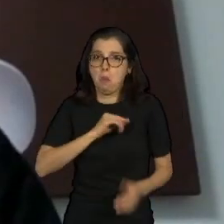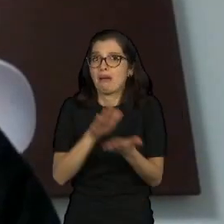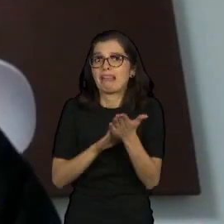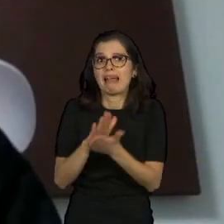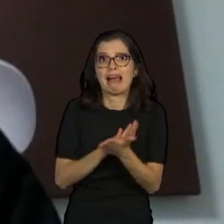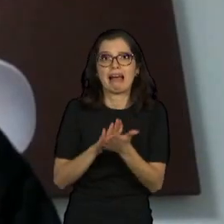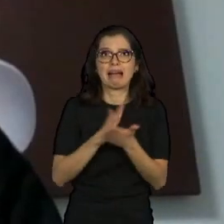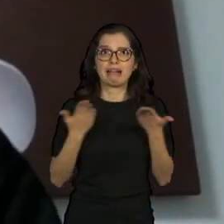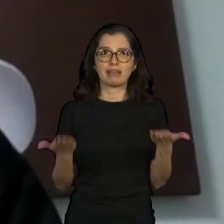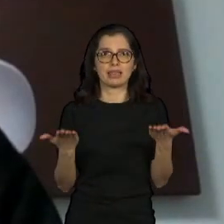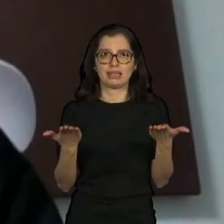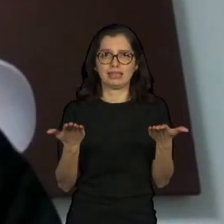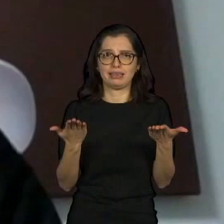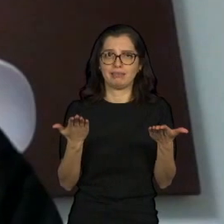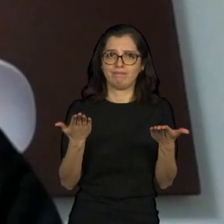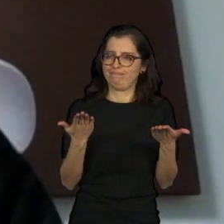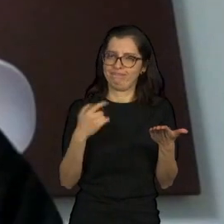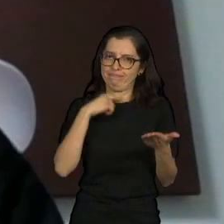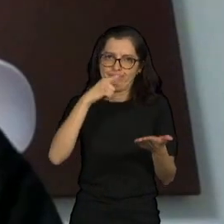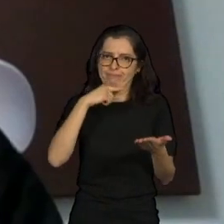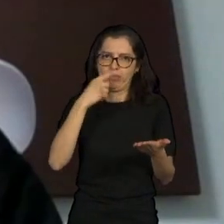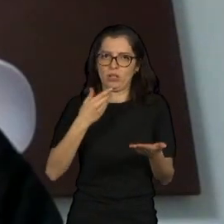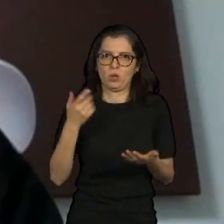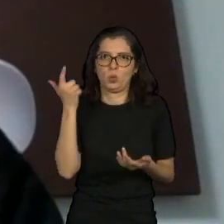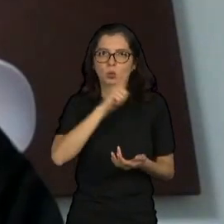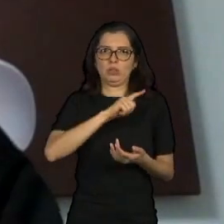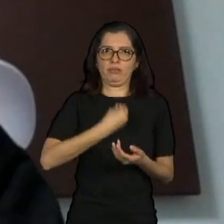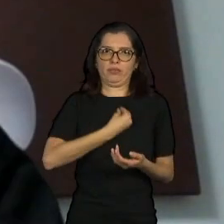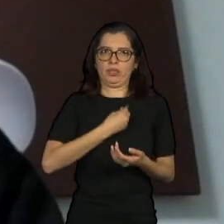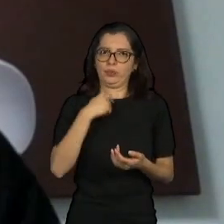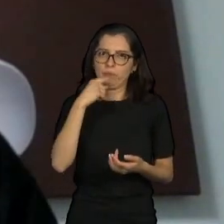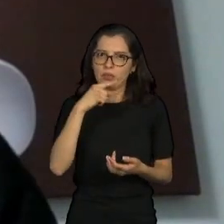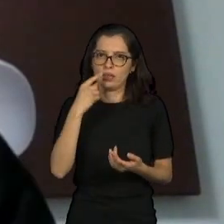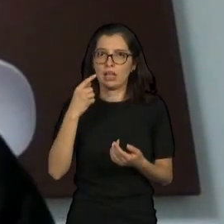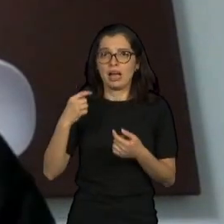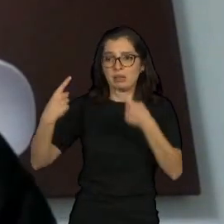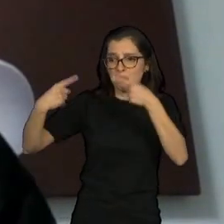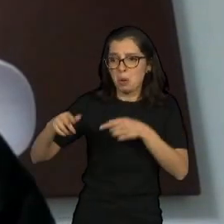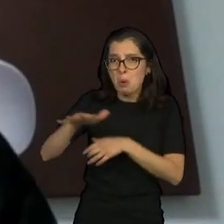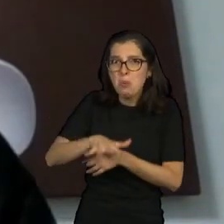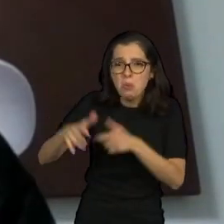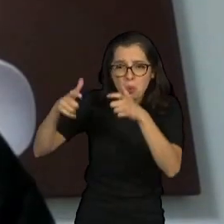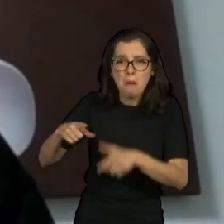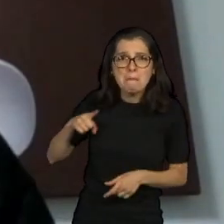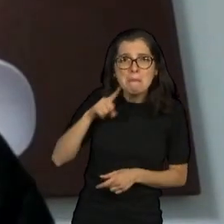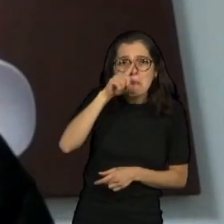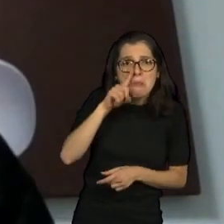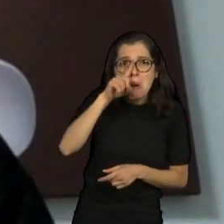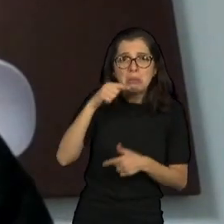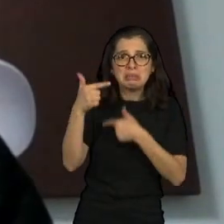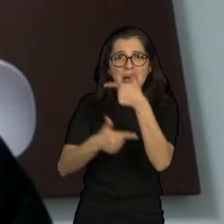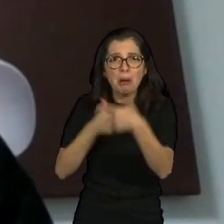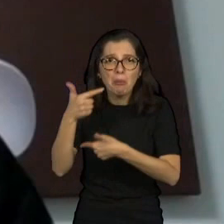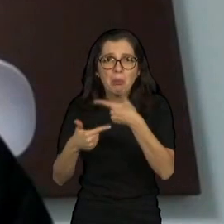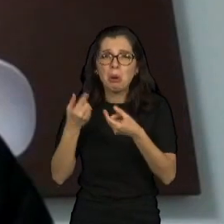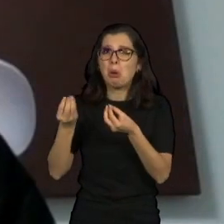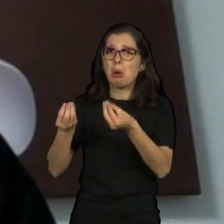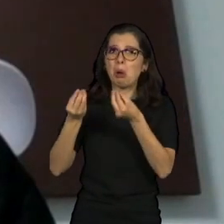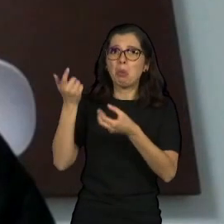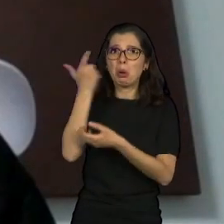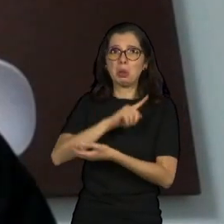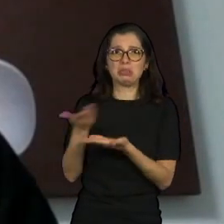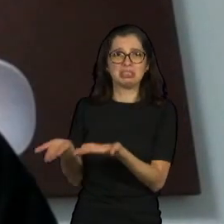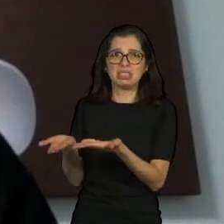survive, obviously, without being paid on a monthly basis to go and to face an extremely dangerous situation.